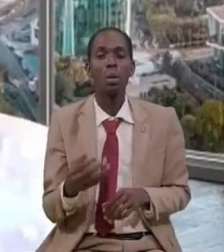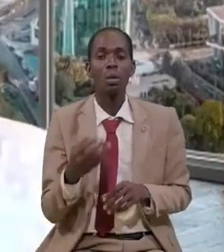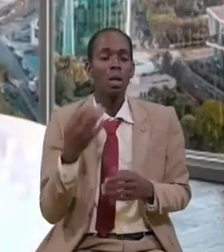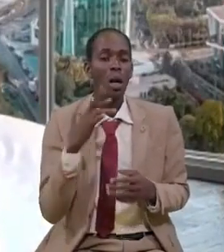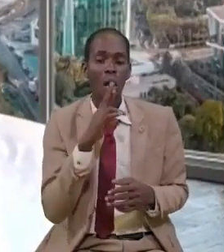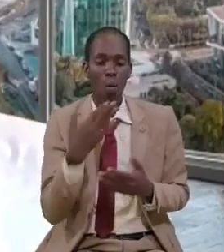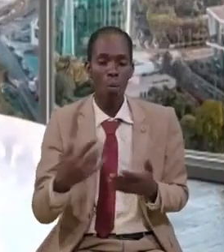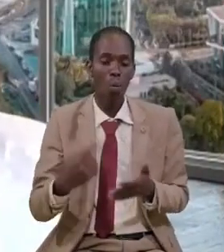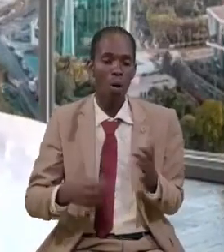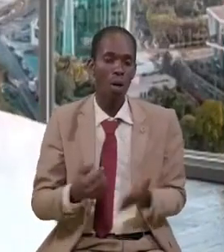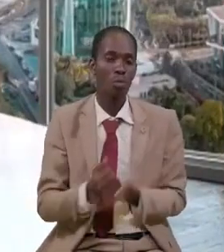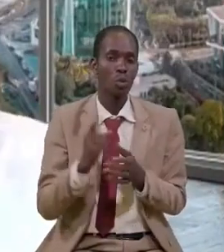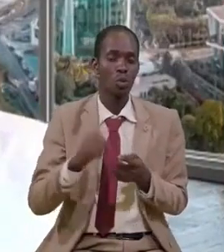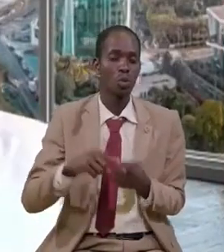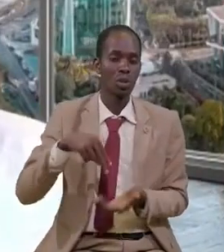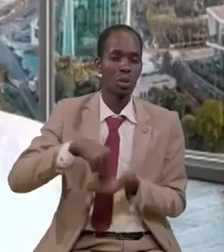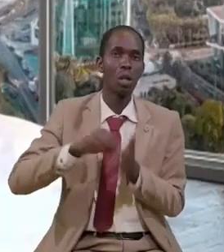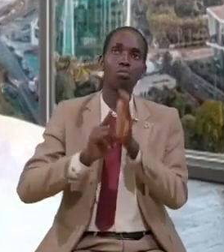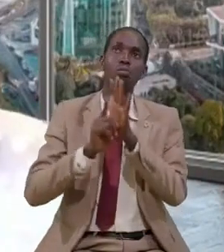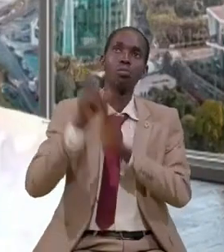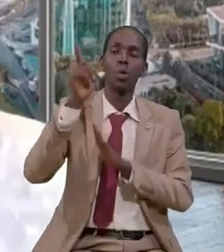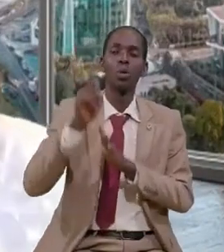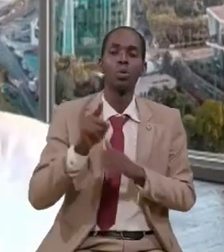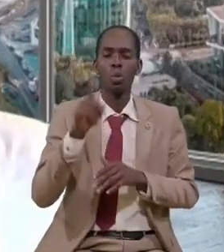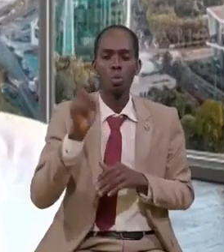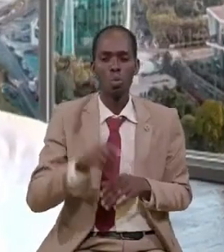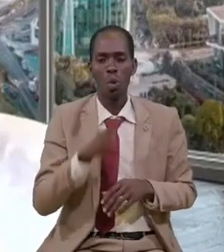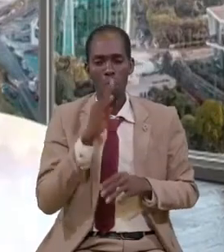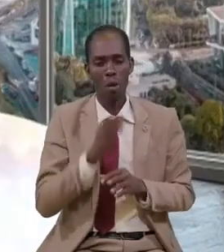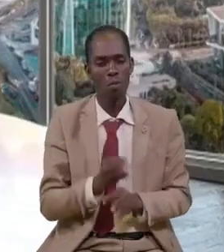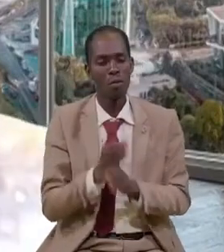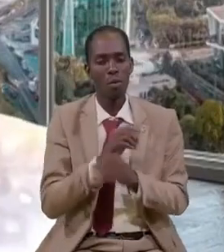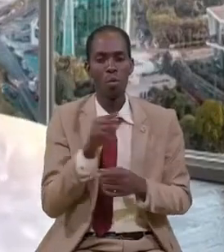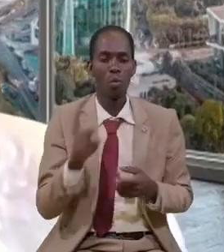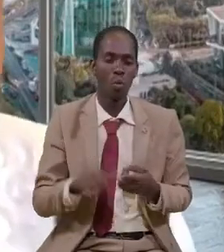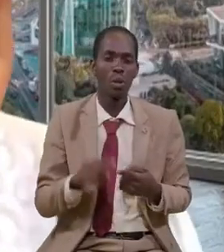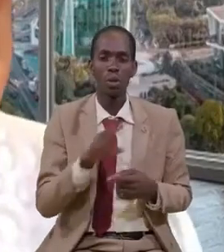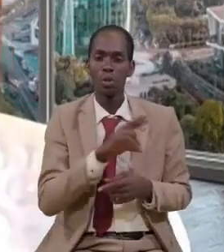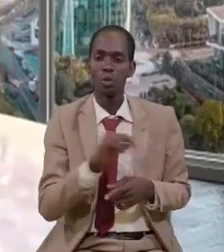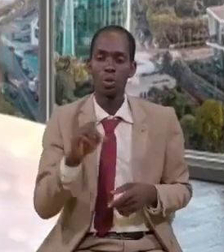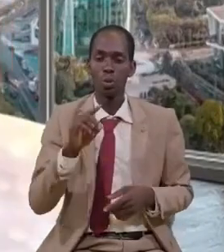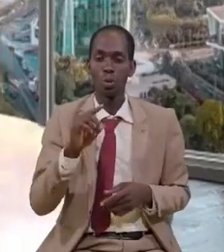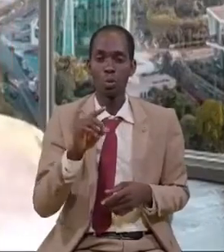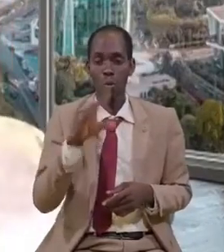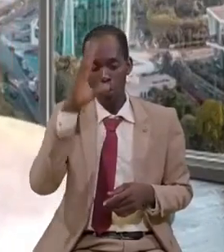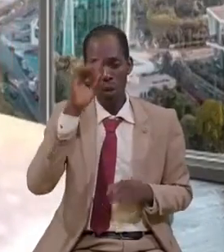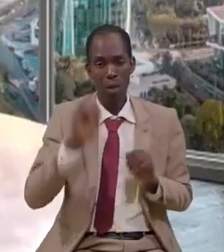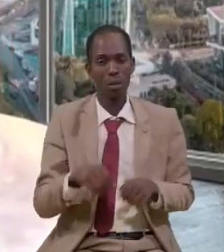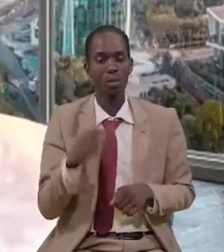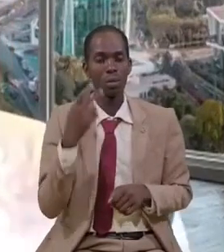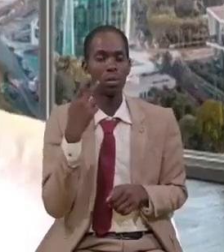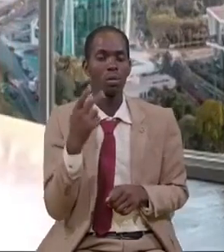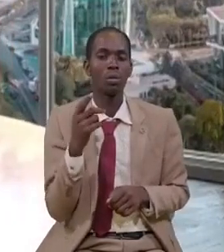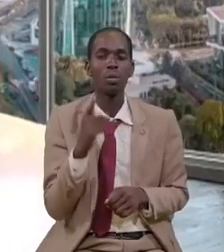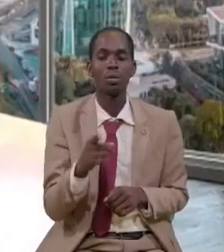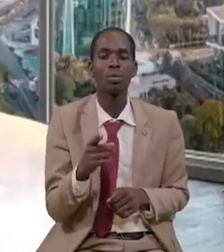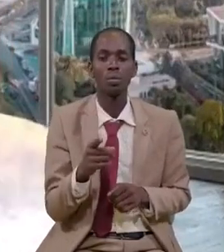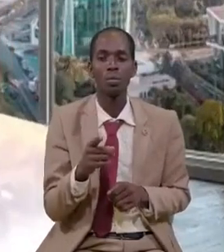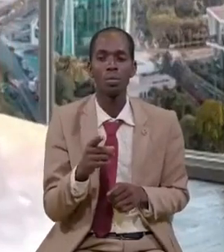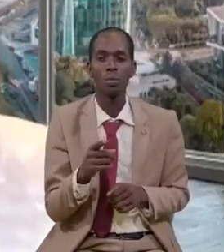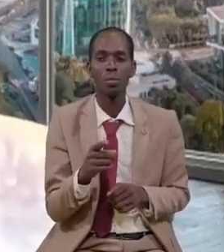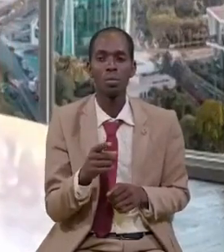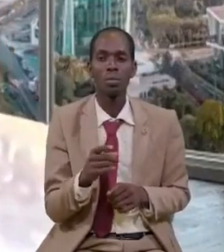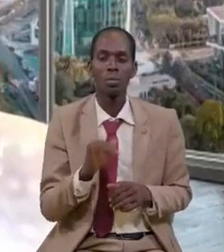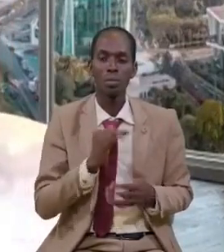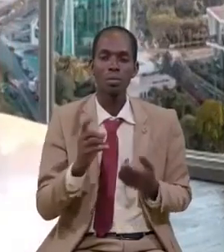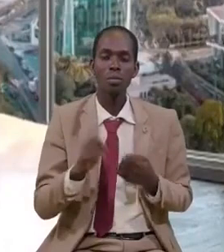must be faithful where no man can see you. And then when you are faithful in little things, the Lord will advertise you. Now, I just want to show